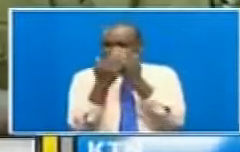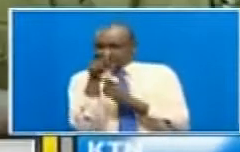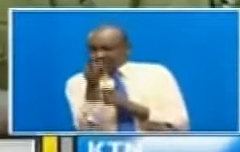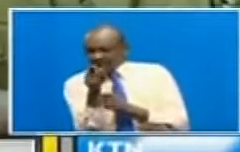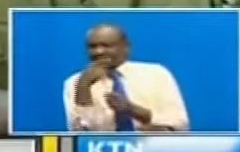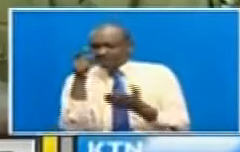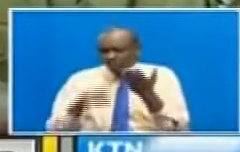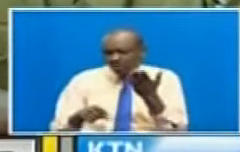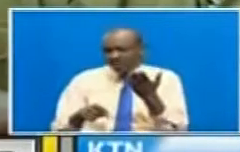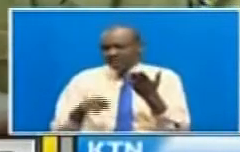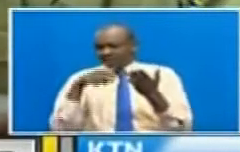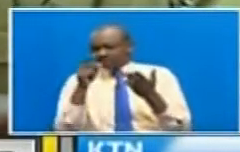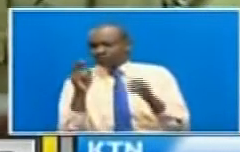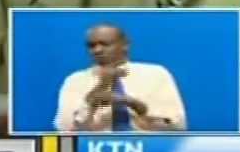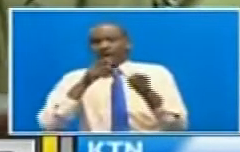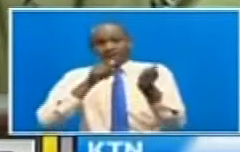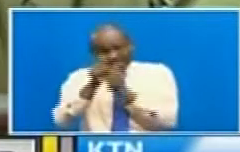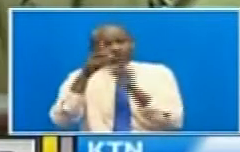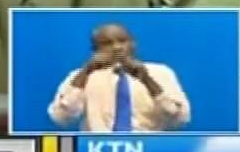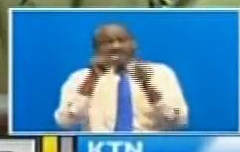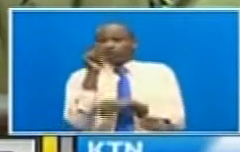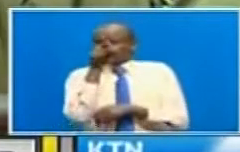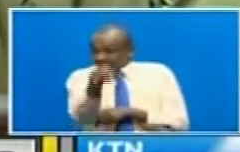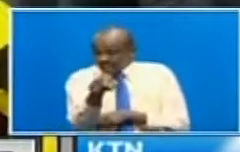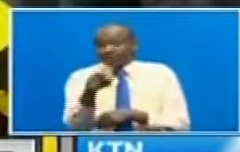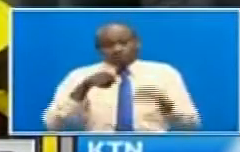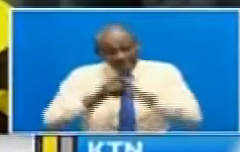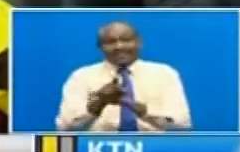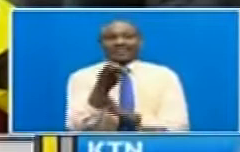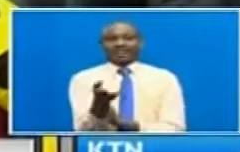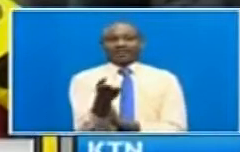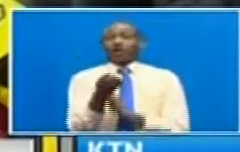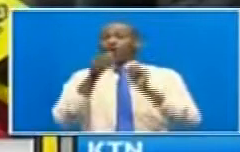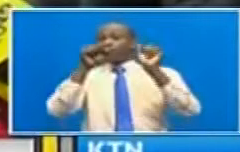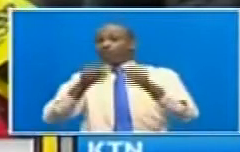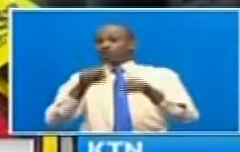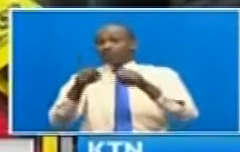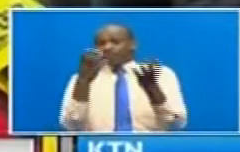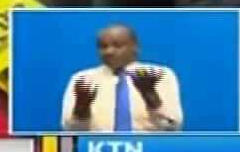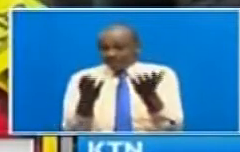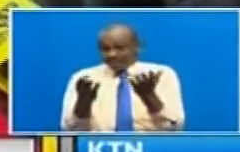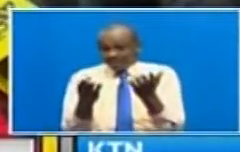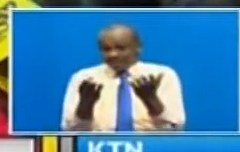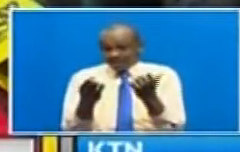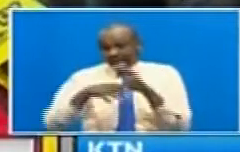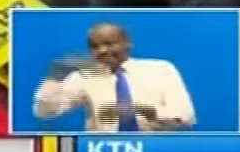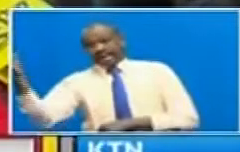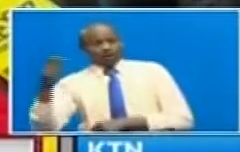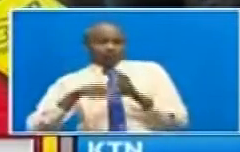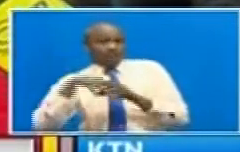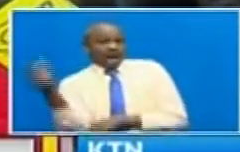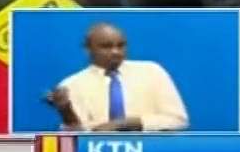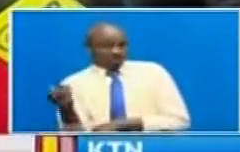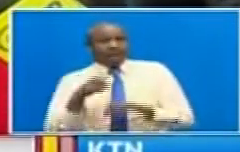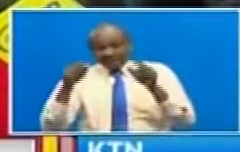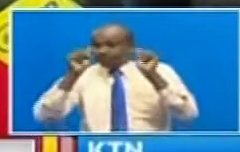other things, whose password was used to log into the system. It's possible that it's external, but